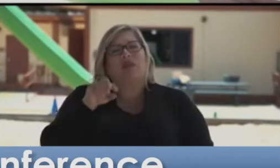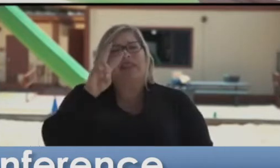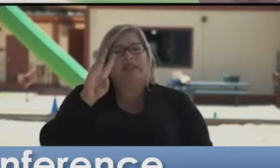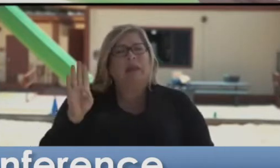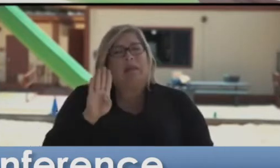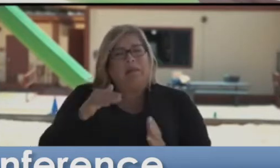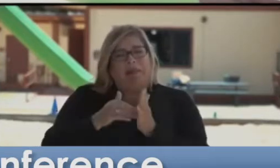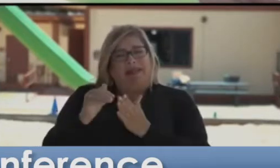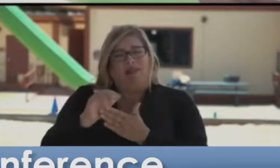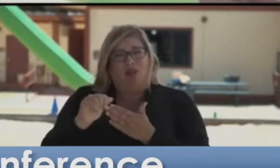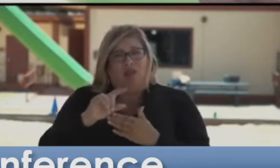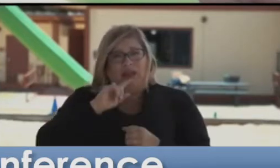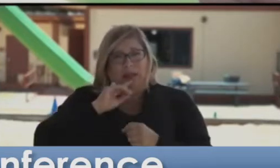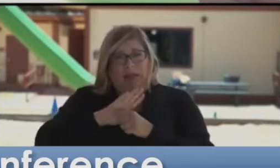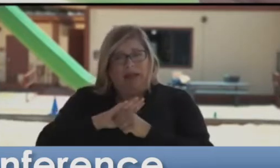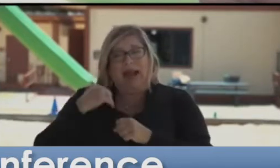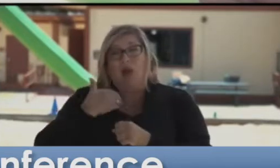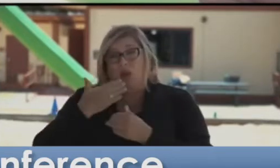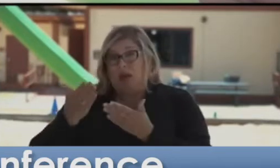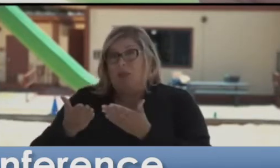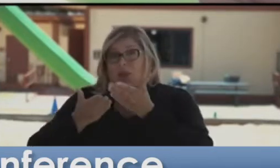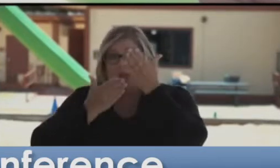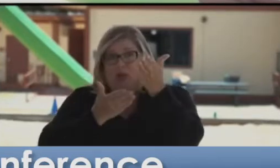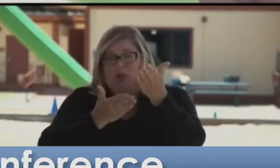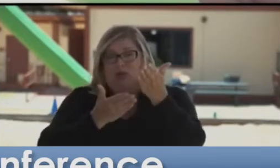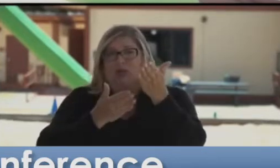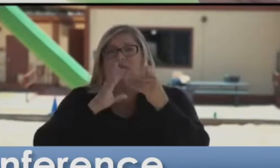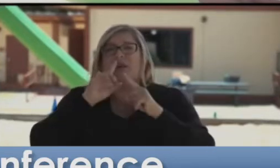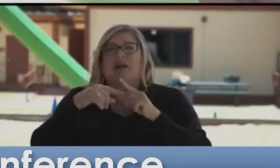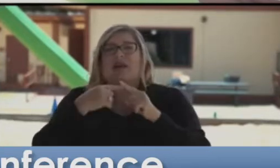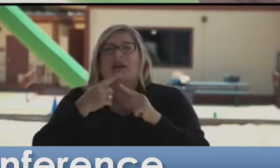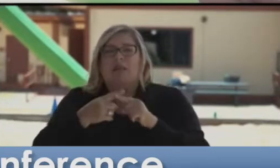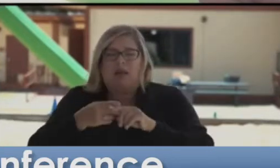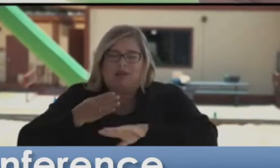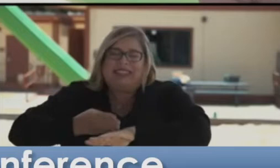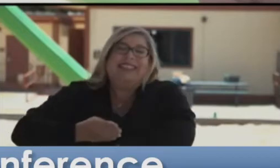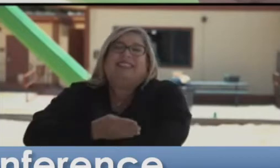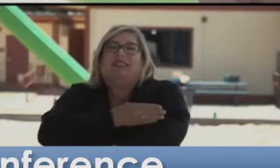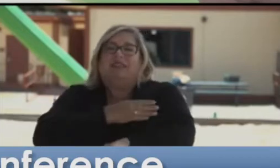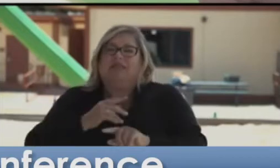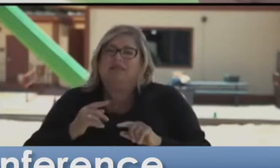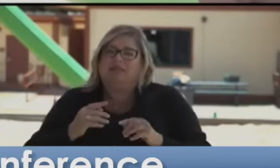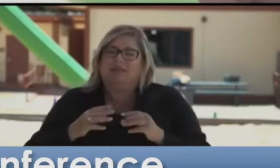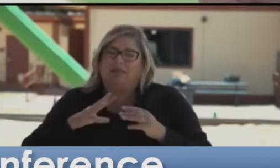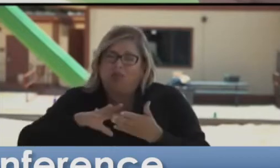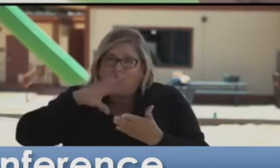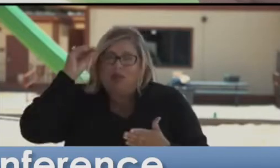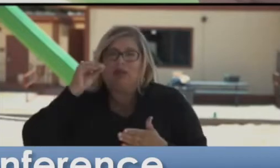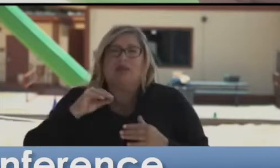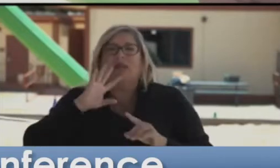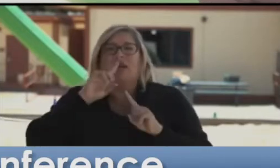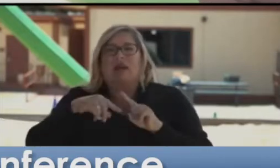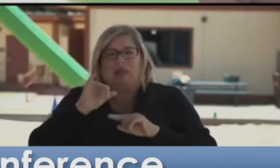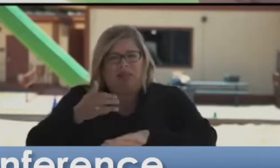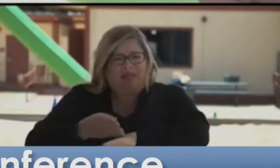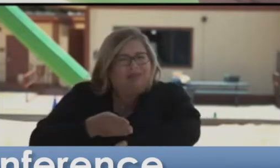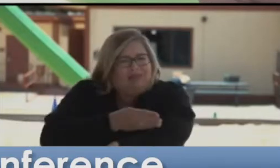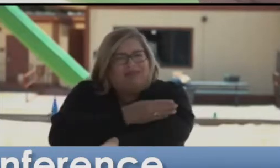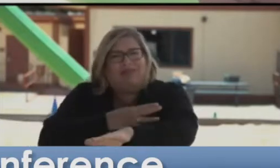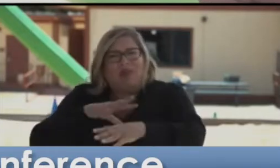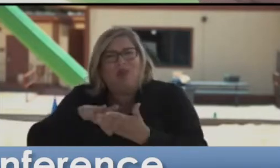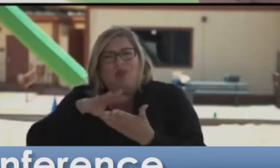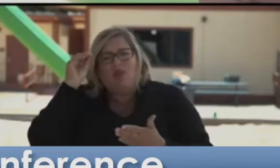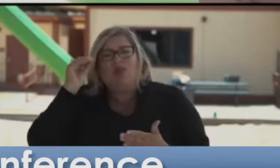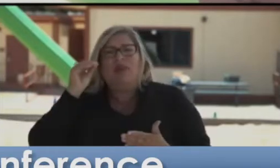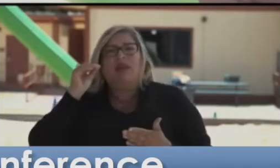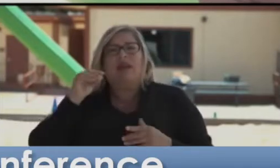commitment this year, our proposal to talk about accelerated learning. And to talk about accelerated learning through what